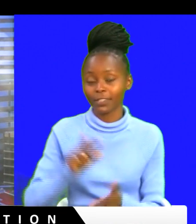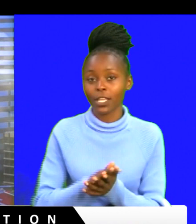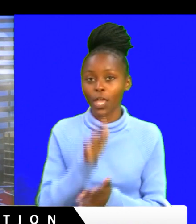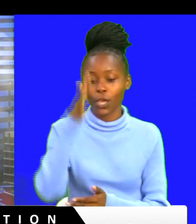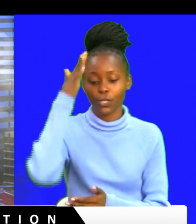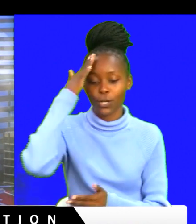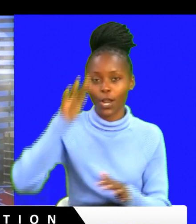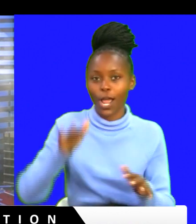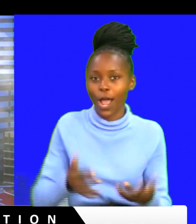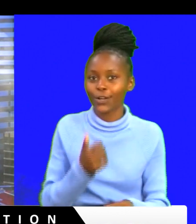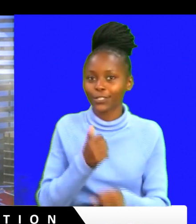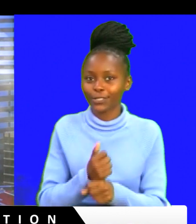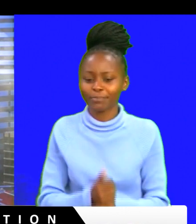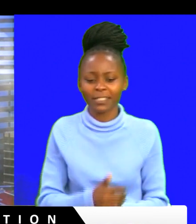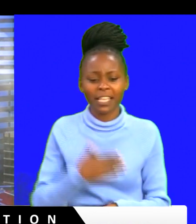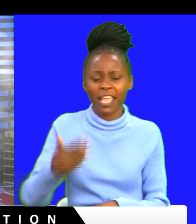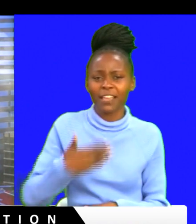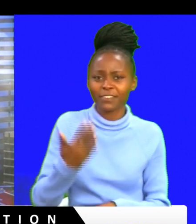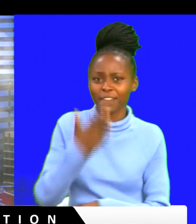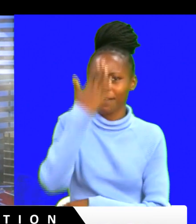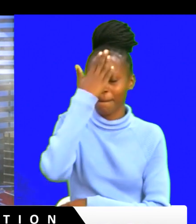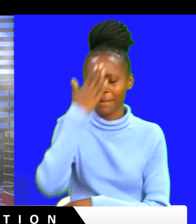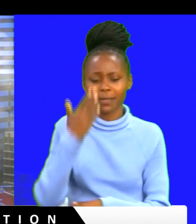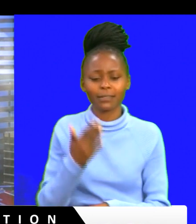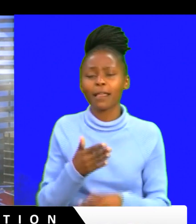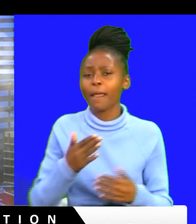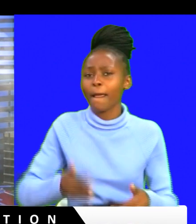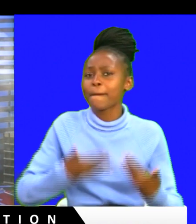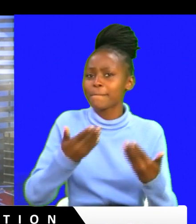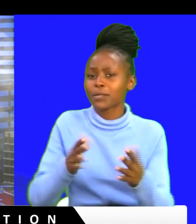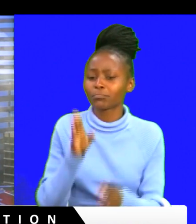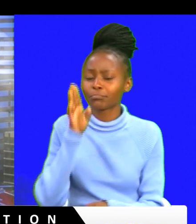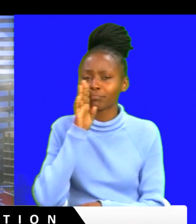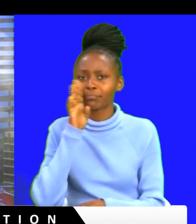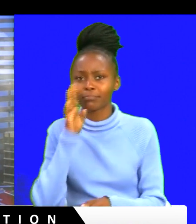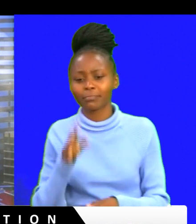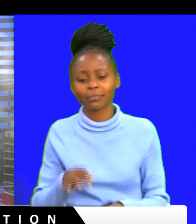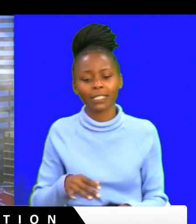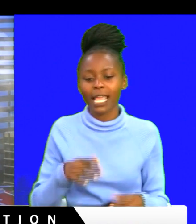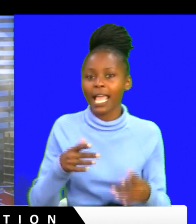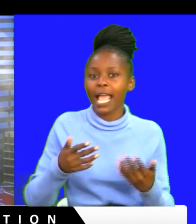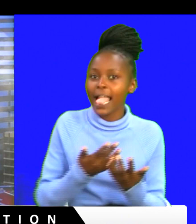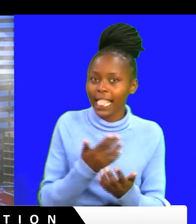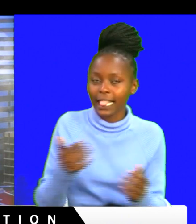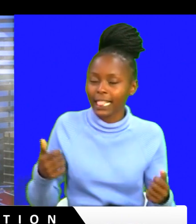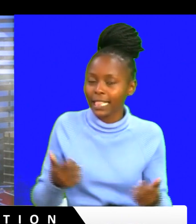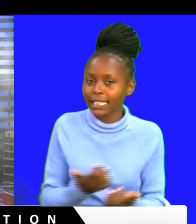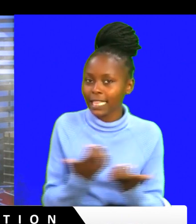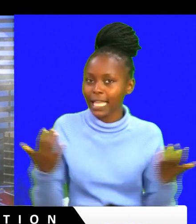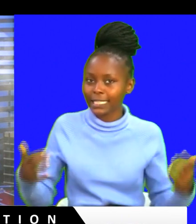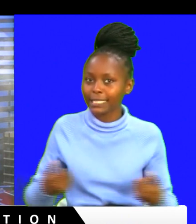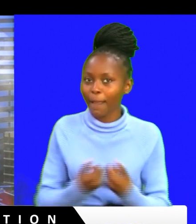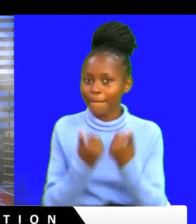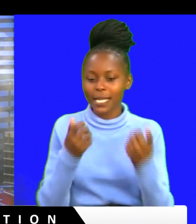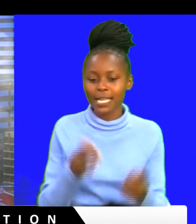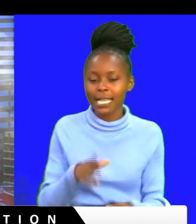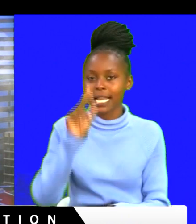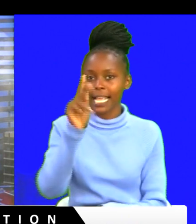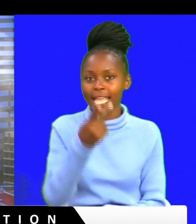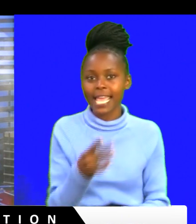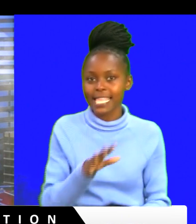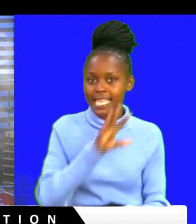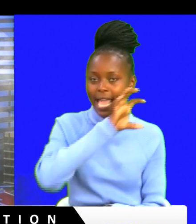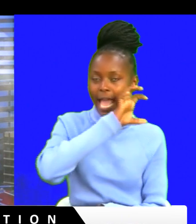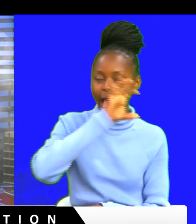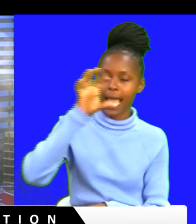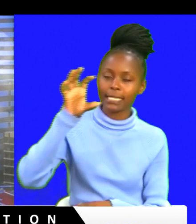it each and every Monday, we bring you some of the gossip and some of the latest trending topics here in Kenya and East Africa as a whole. We're with me,